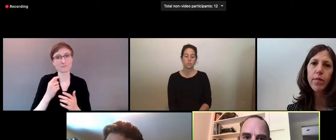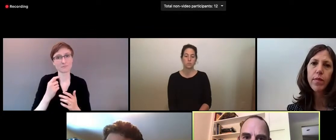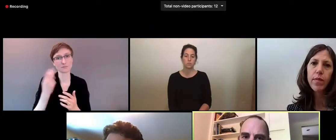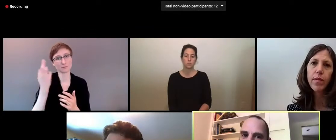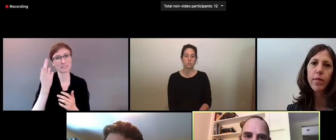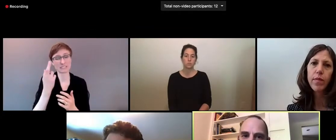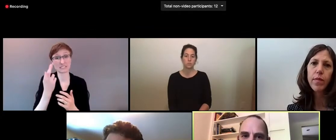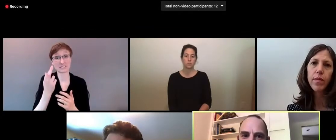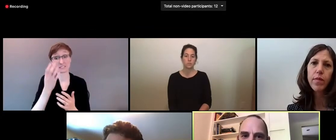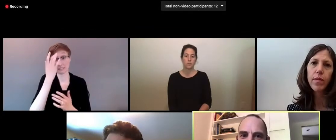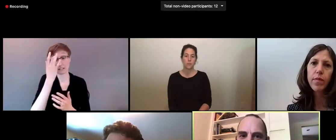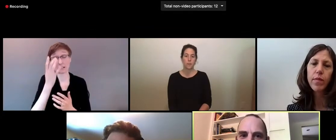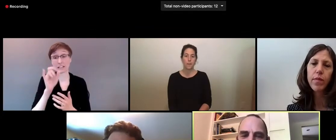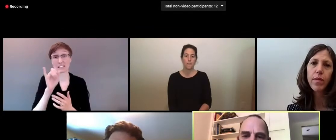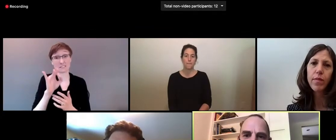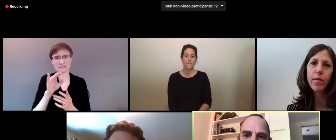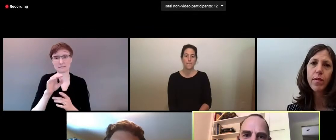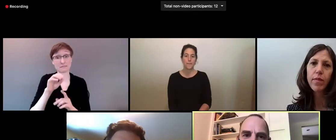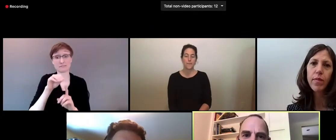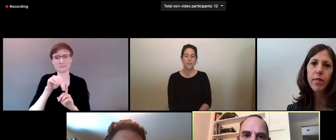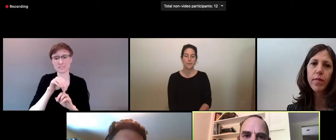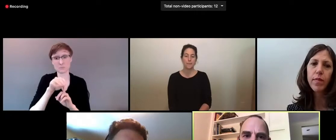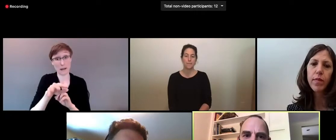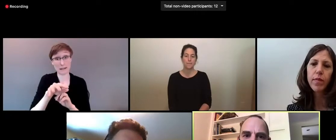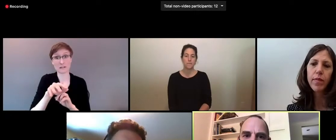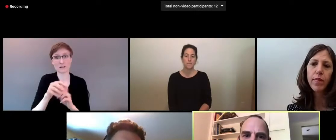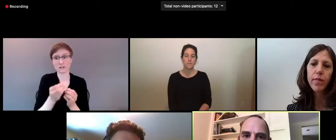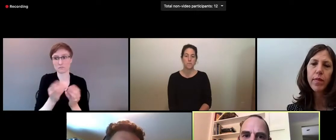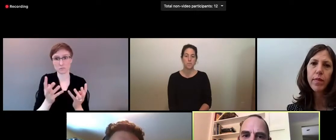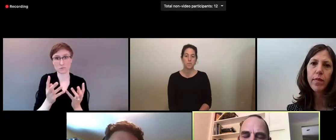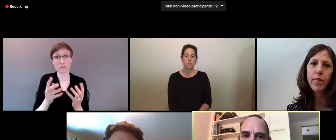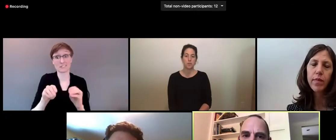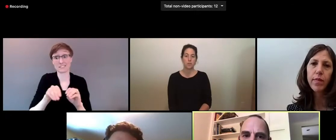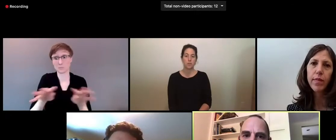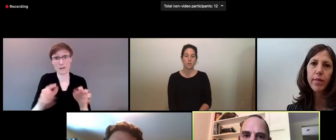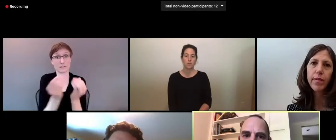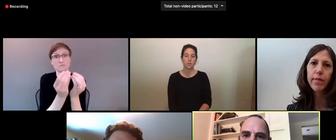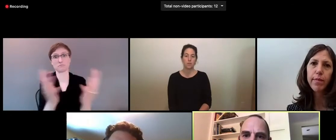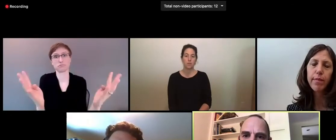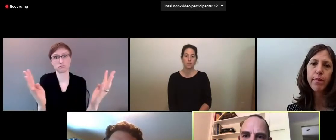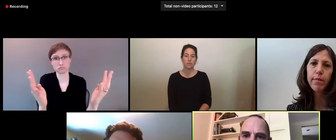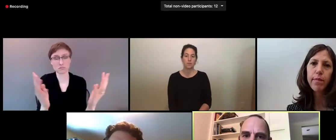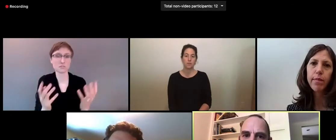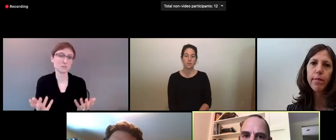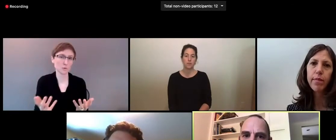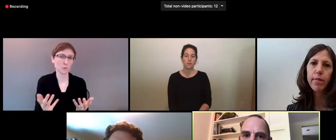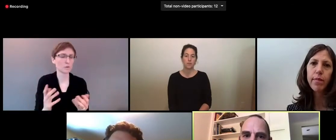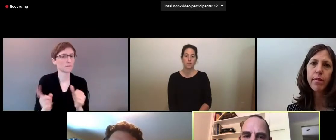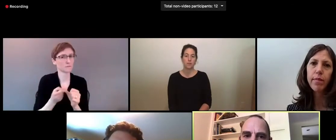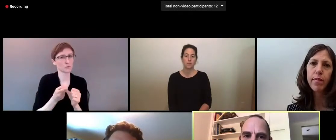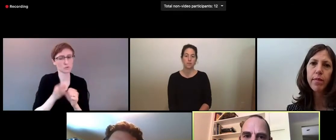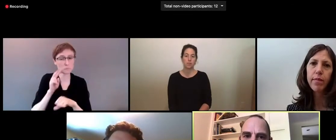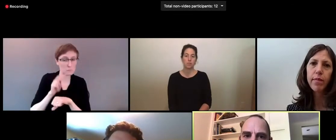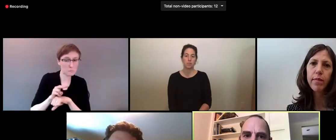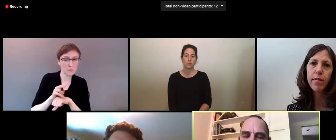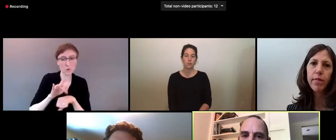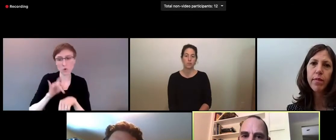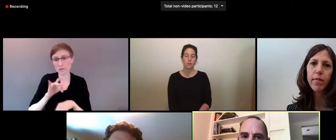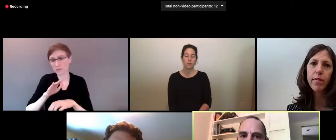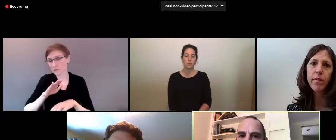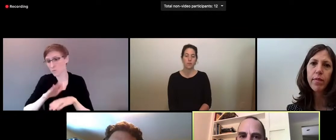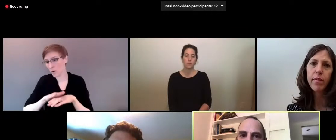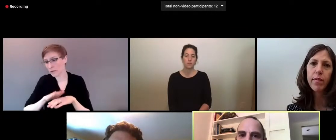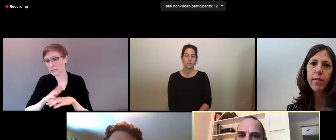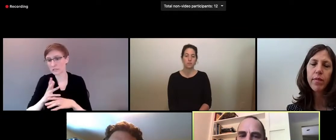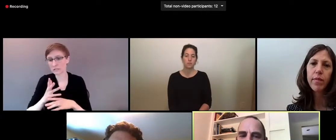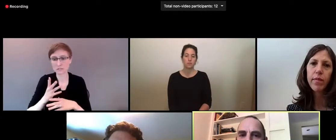for me personally, I don't speak on behalf of Ottawa Public Health, but I look for these early warnings, these early signs that things are changing,